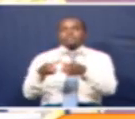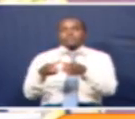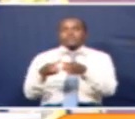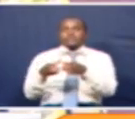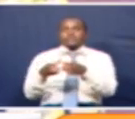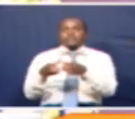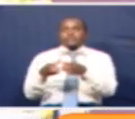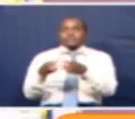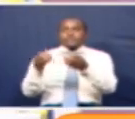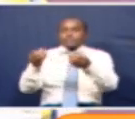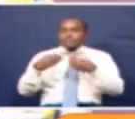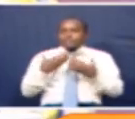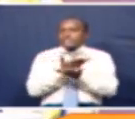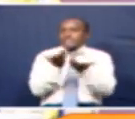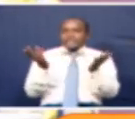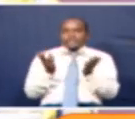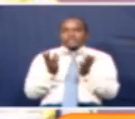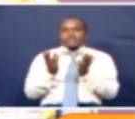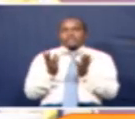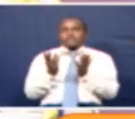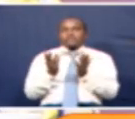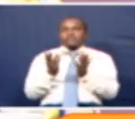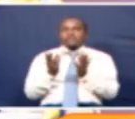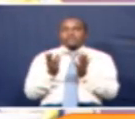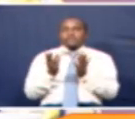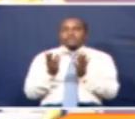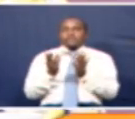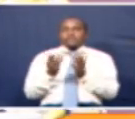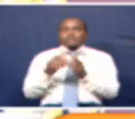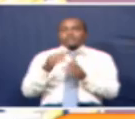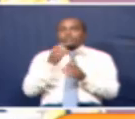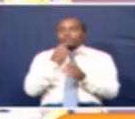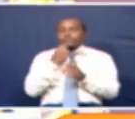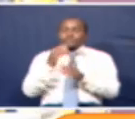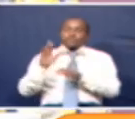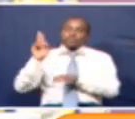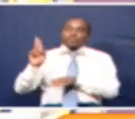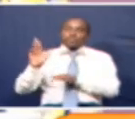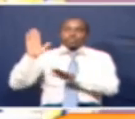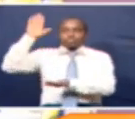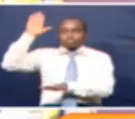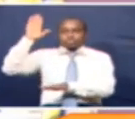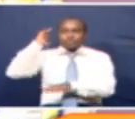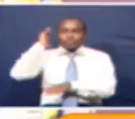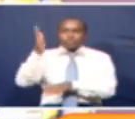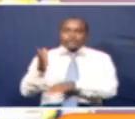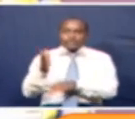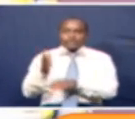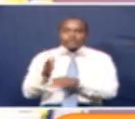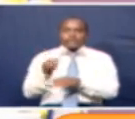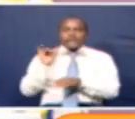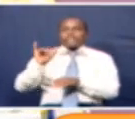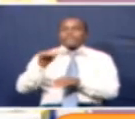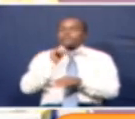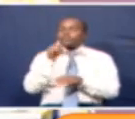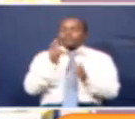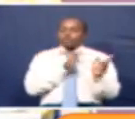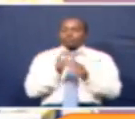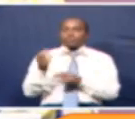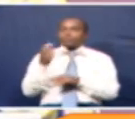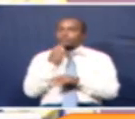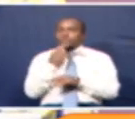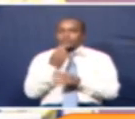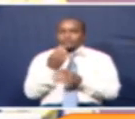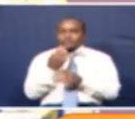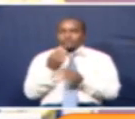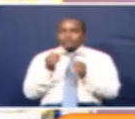to give us anything. President Uhuru Kenyatta is going to be sworn in on Tuesday, and next Tuesday is not an ordinary Tuesday.